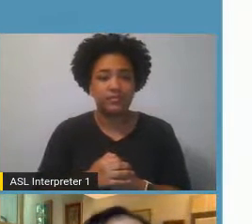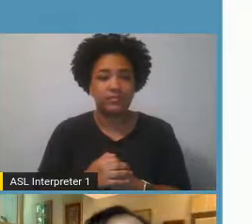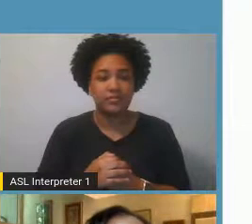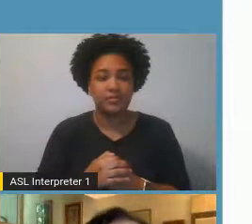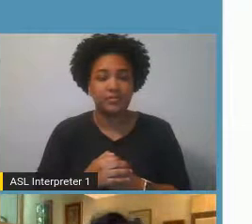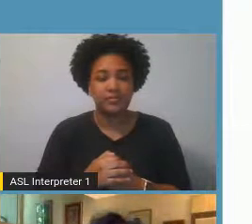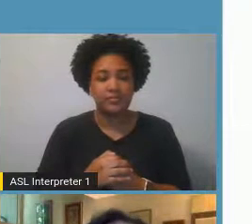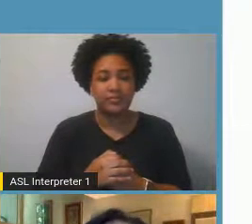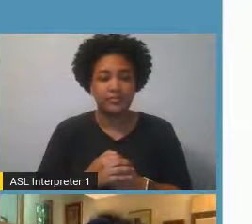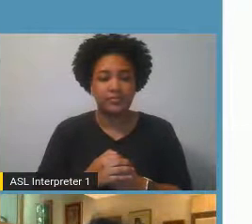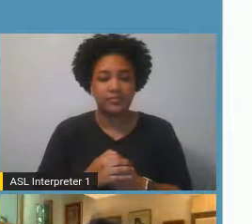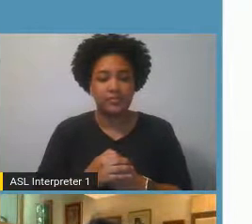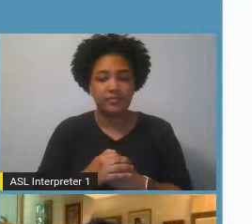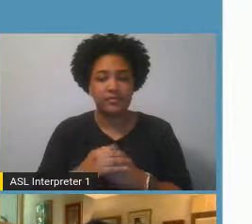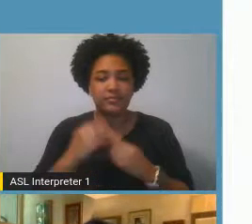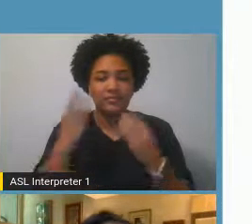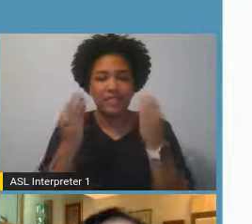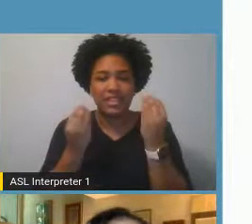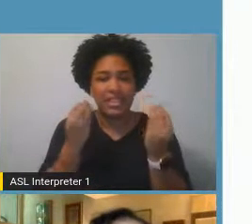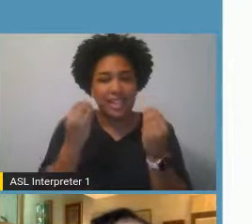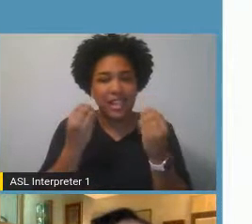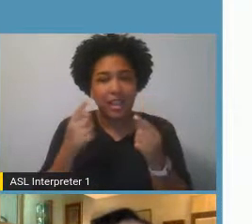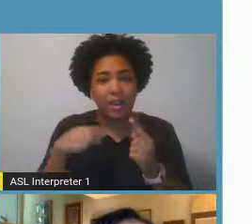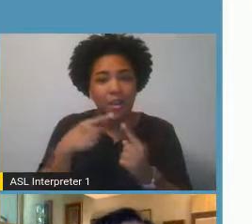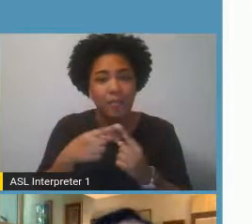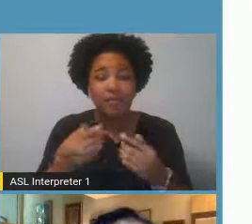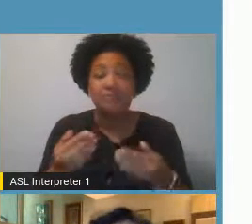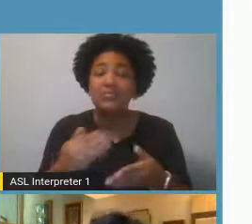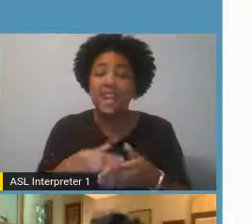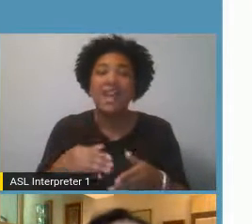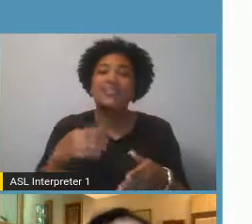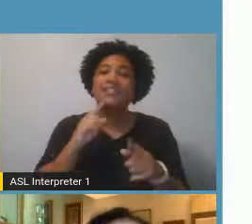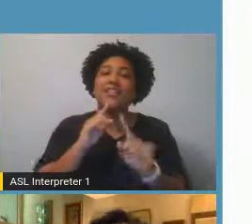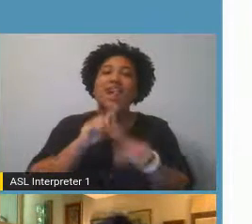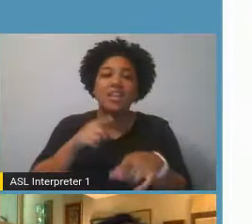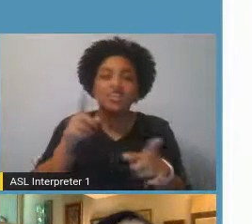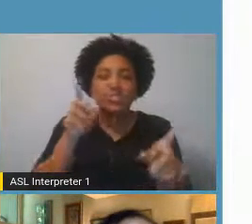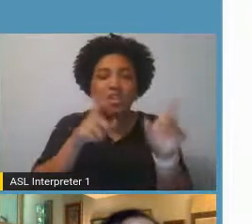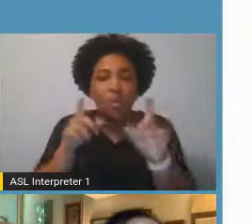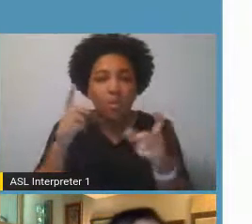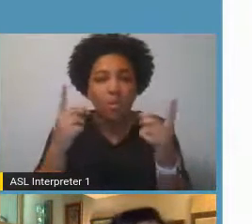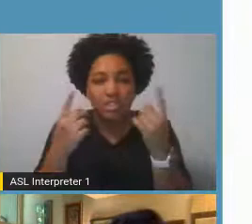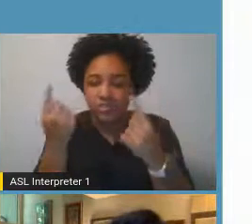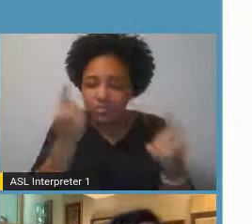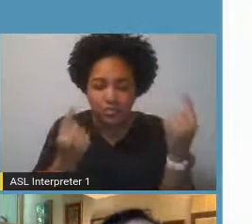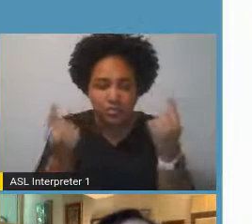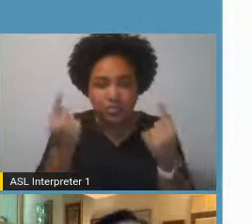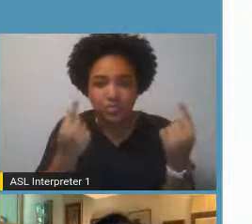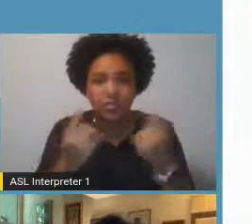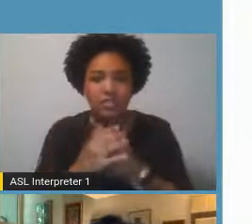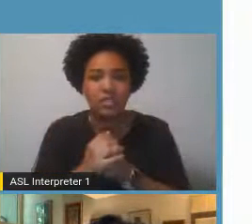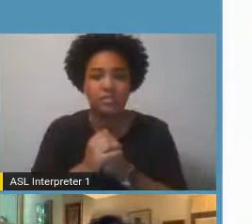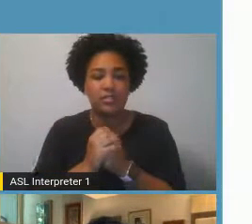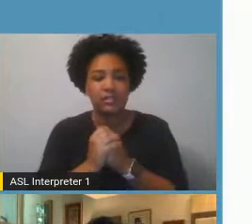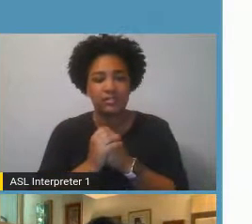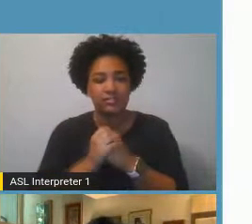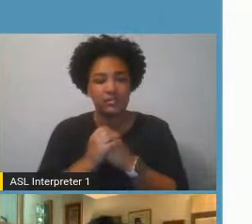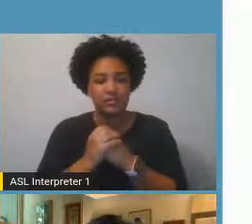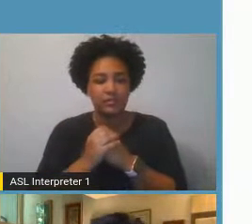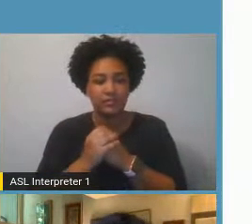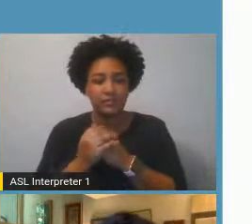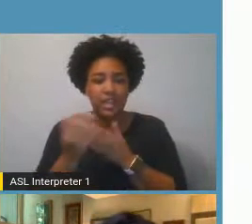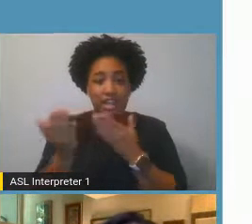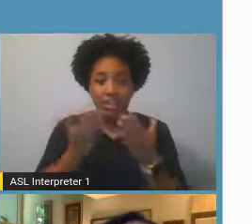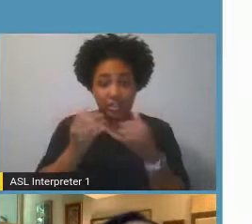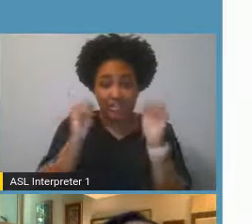about, again, answering those questions. This is doable because it serves and facilitates education